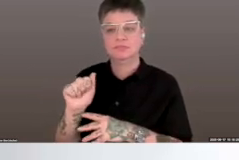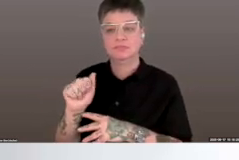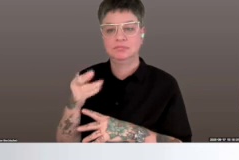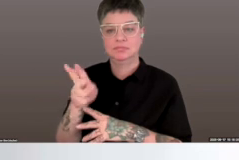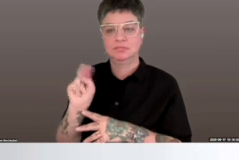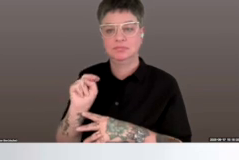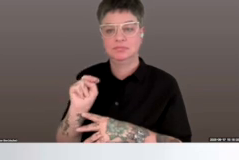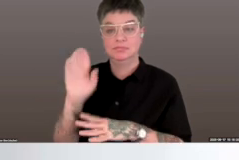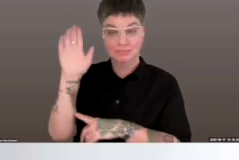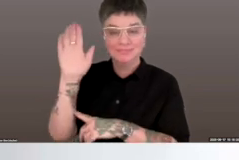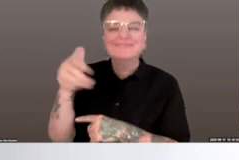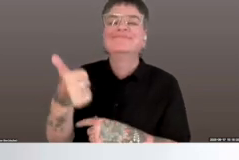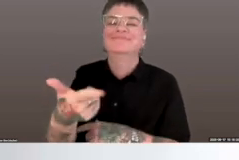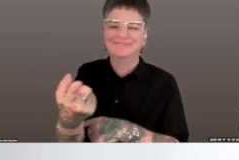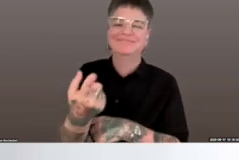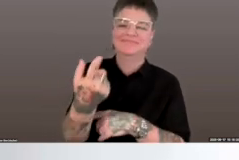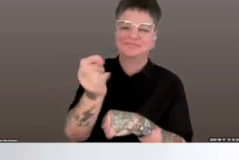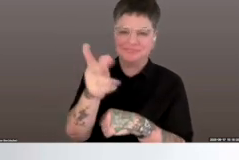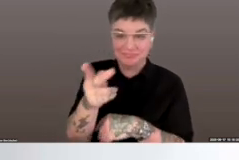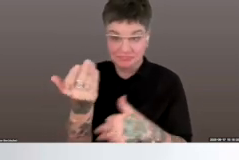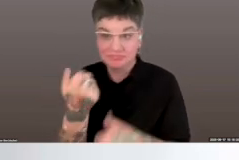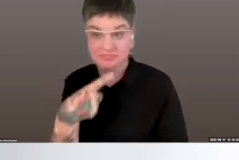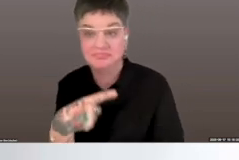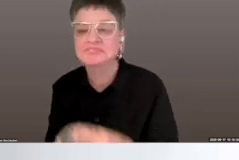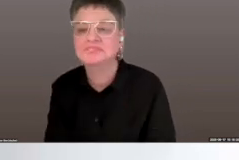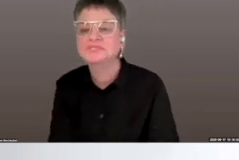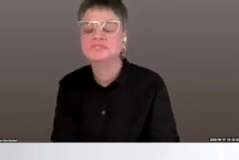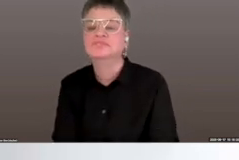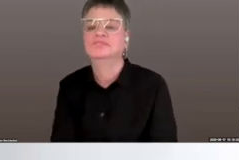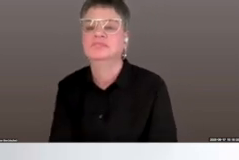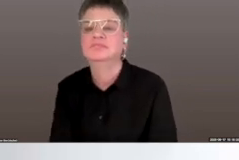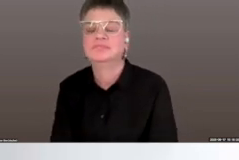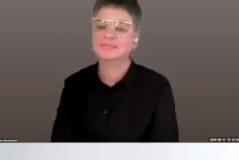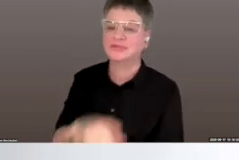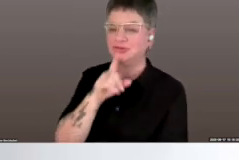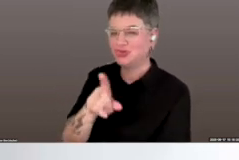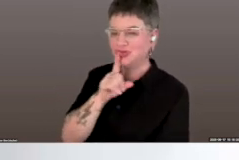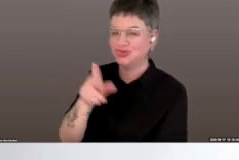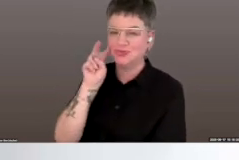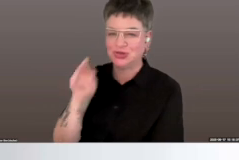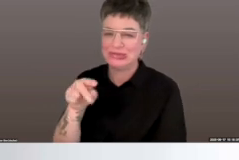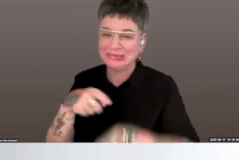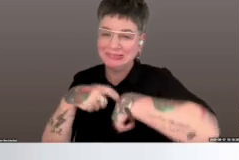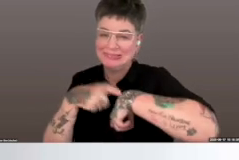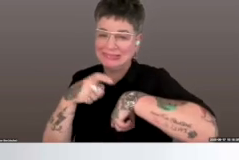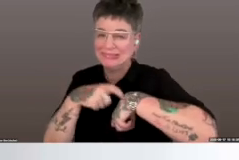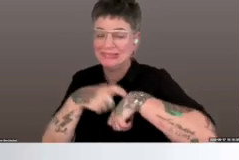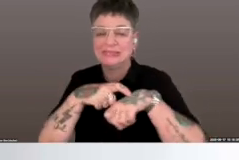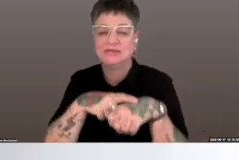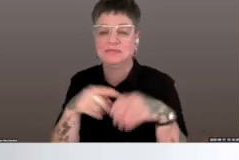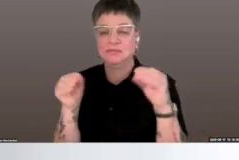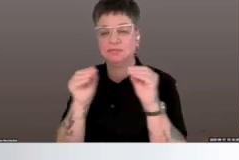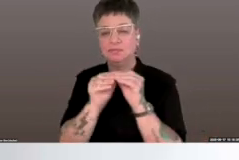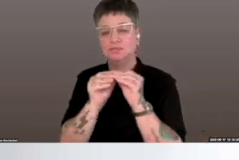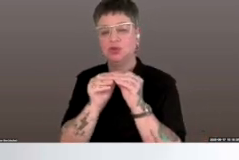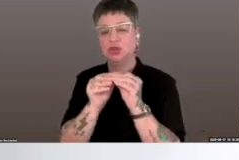see. Okay, I see it back up. All right, would you like to ask your question? Sure, I was just looking at time, but I had more of an